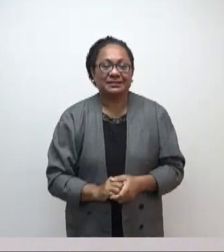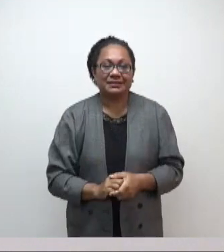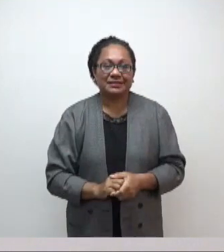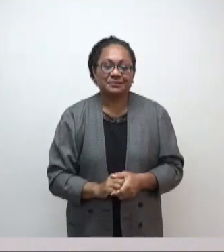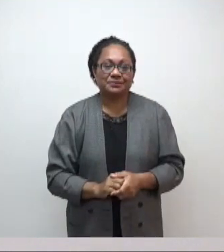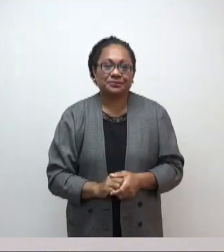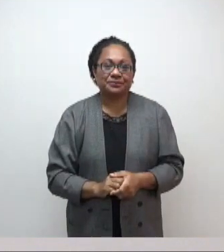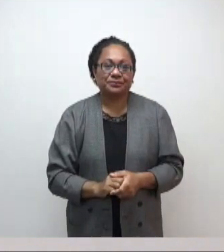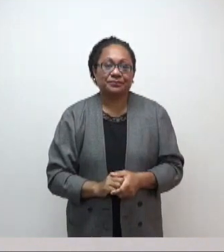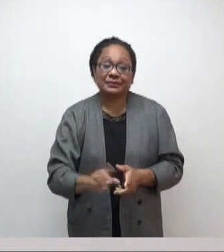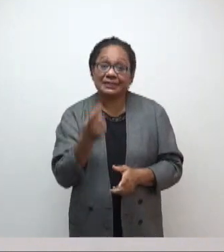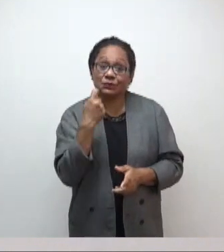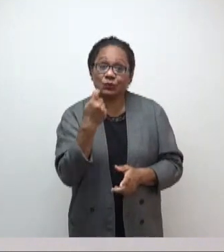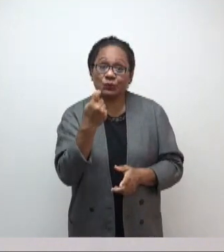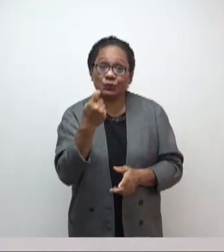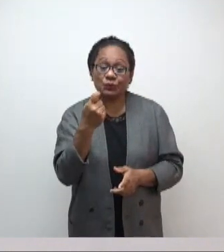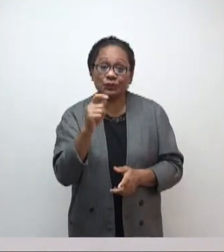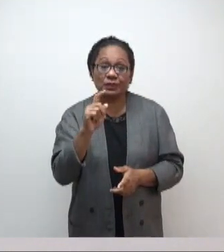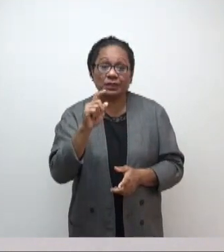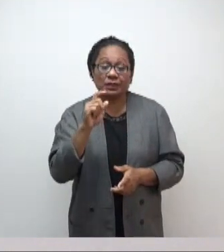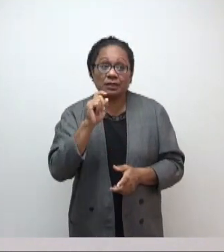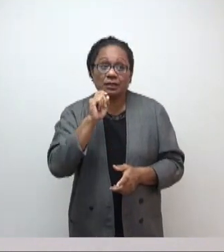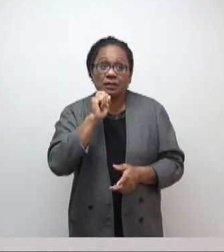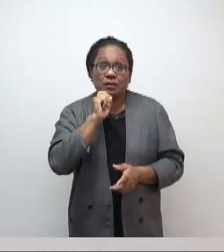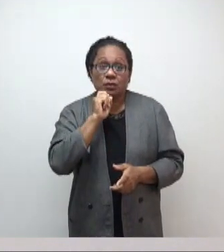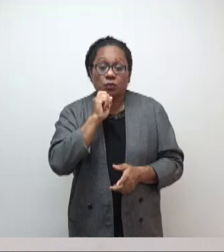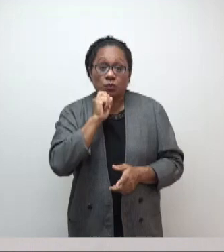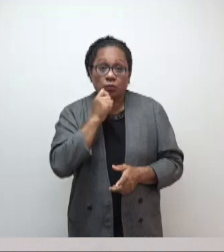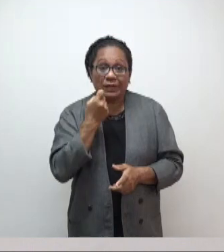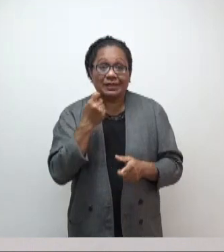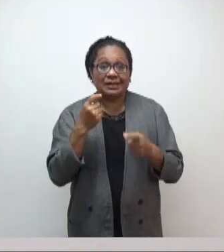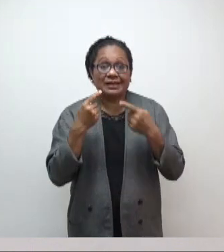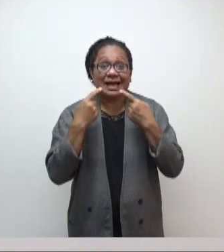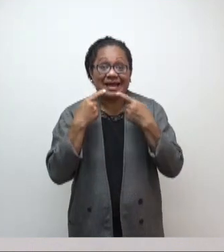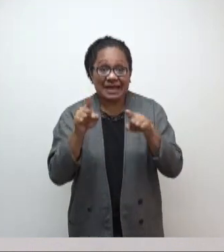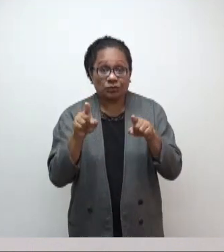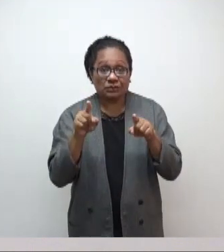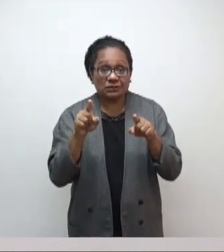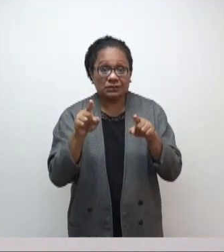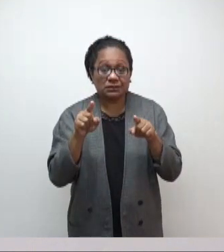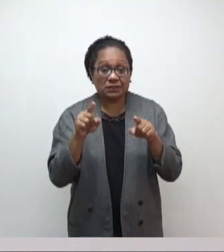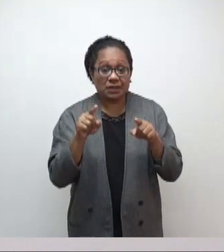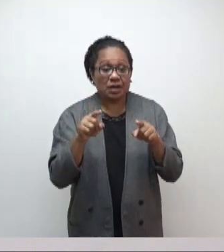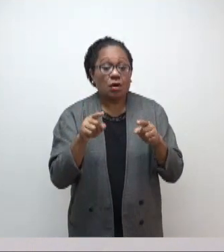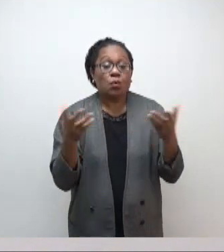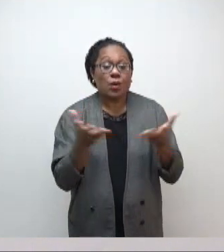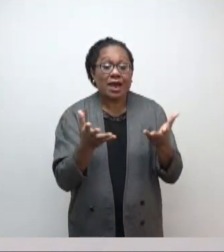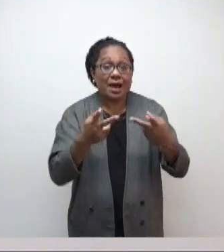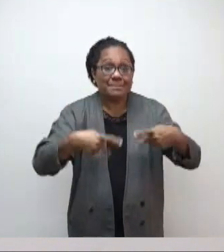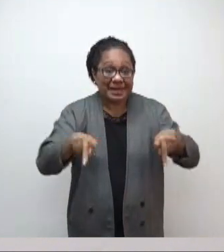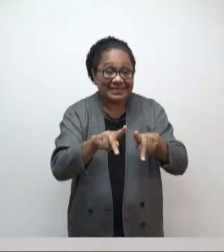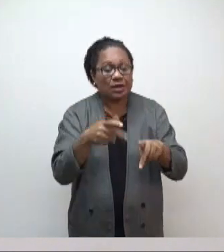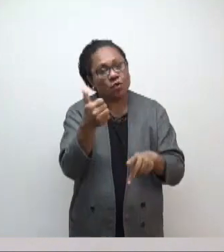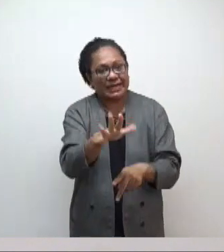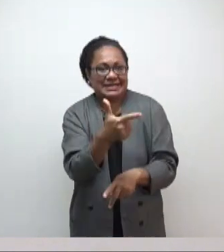Soon, we will publish the vaccination rates of all areas along the King and Queen's highways and other major routes so